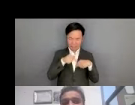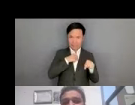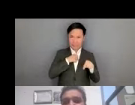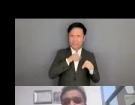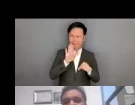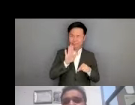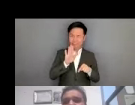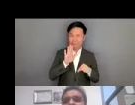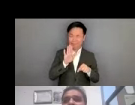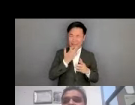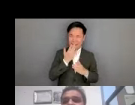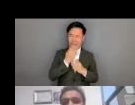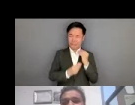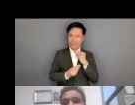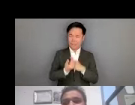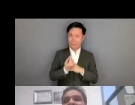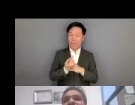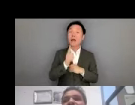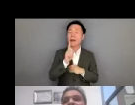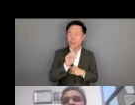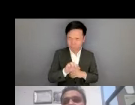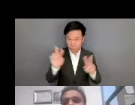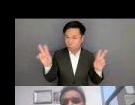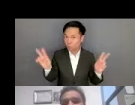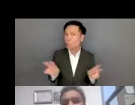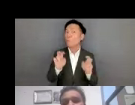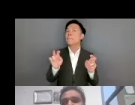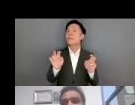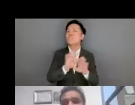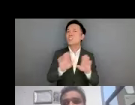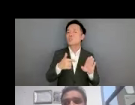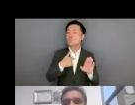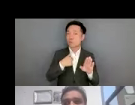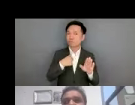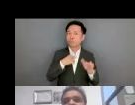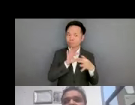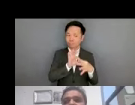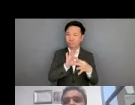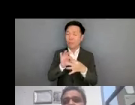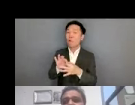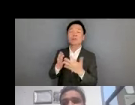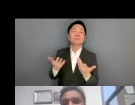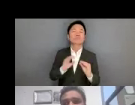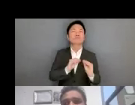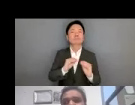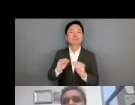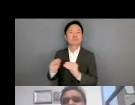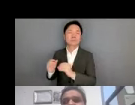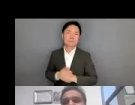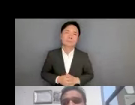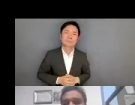those actually topics were covered in the civil and political right trainings, and